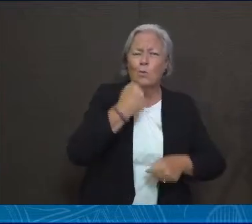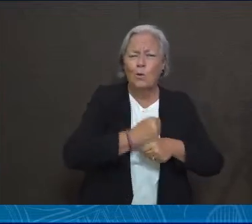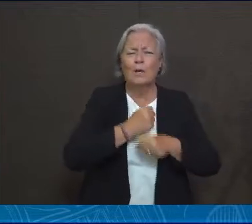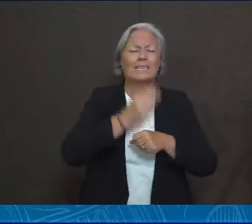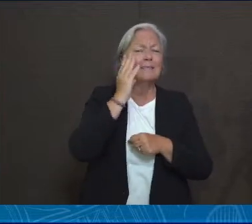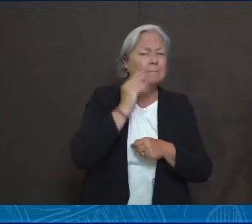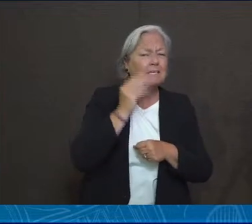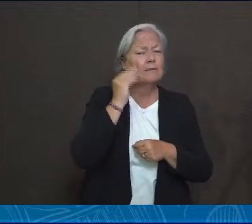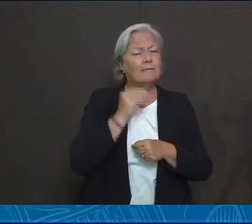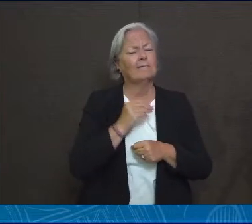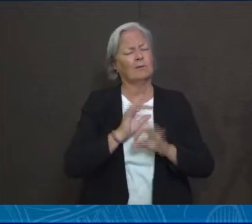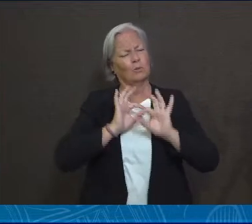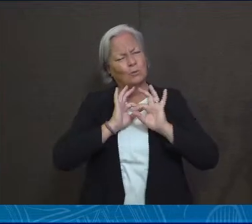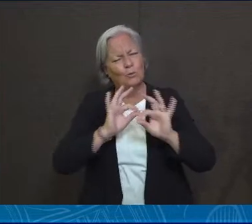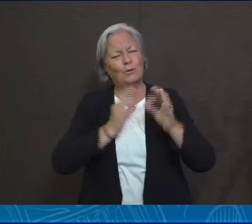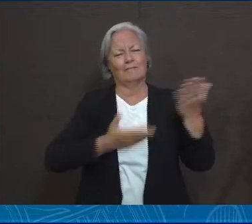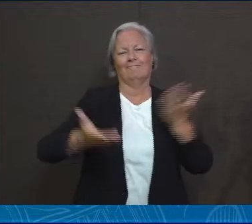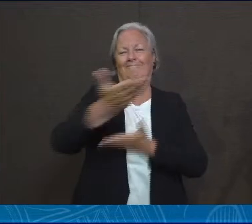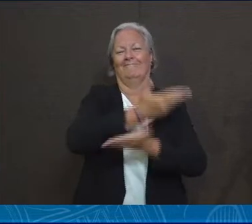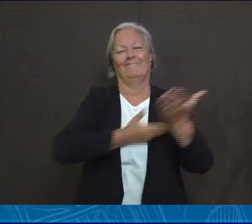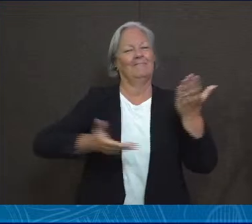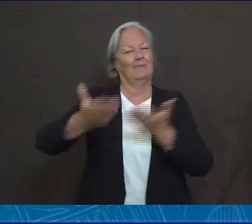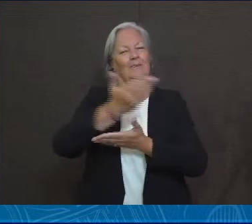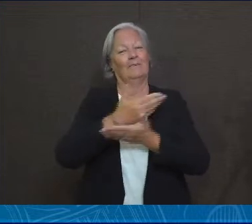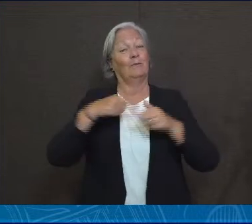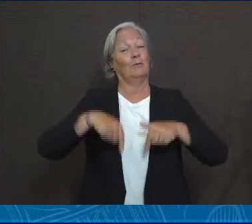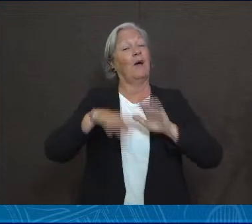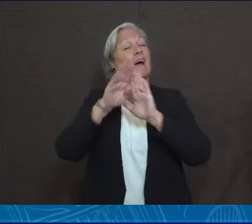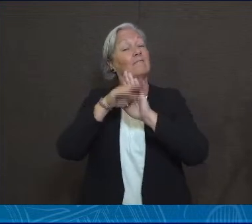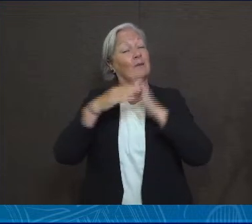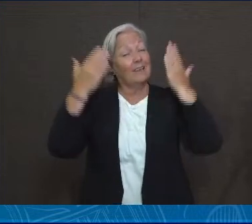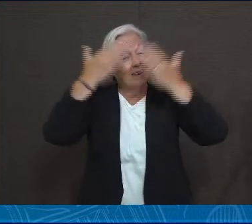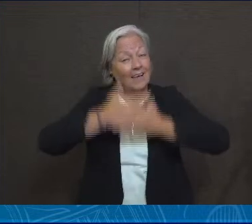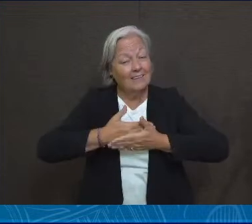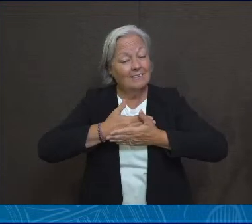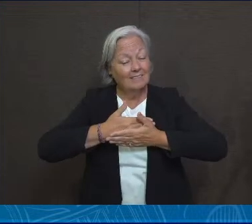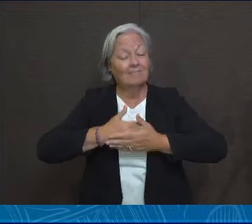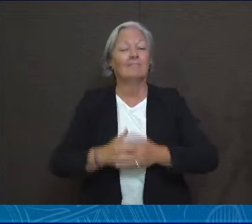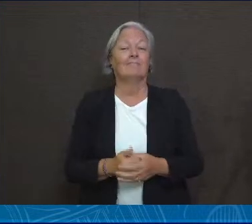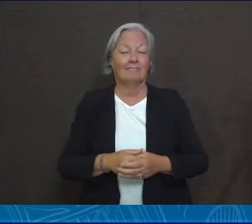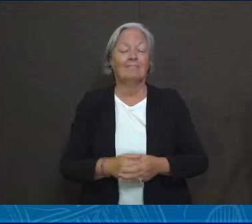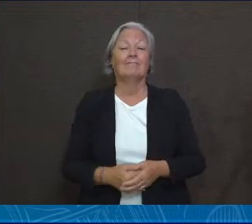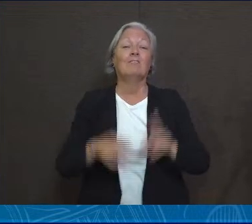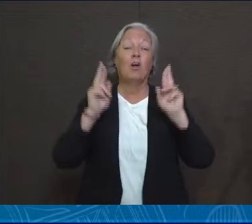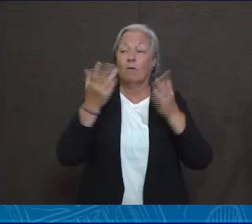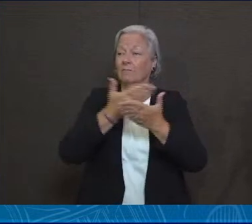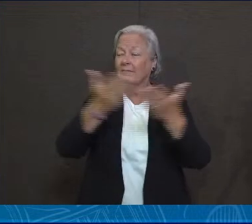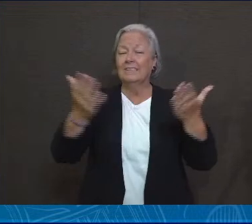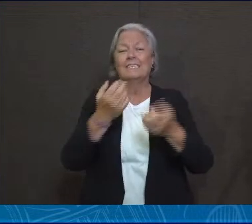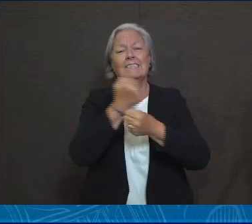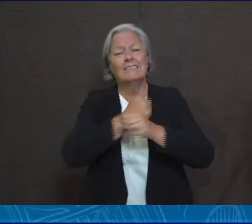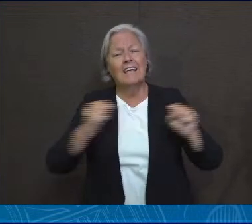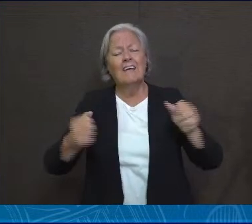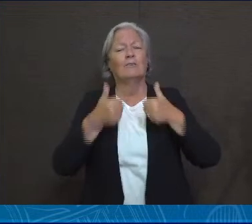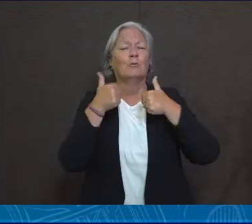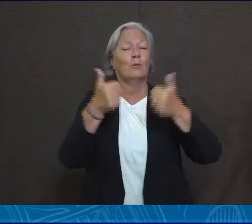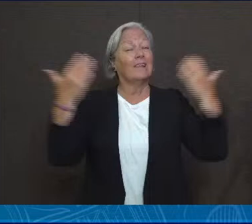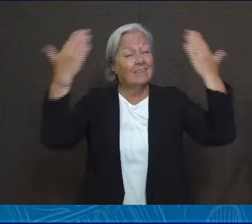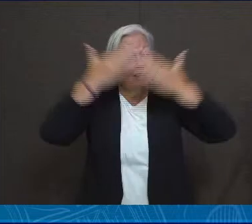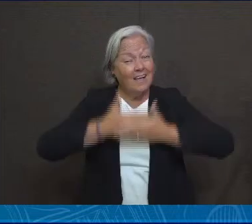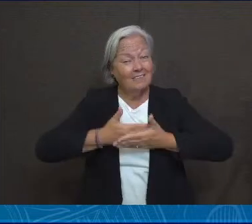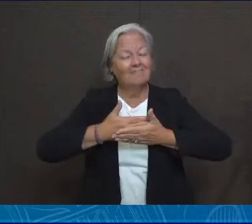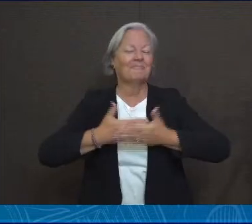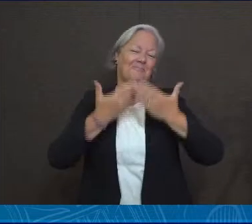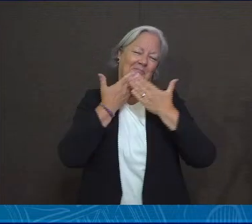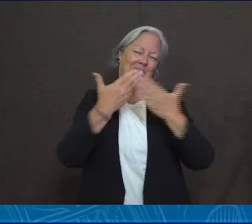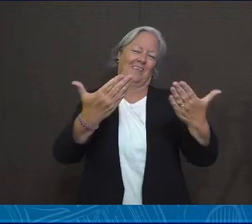an insightful discussion this evening. With that, wishing you all a safe and nice evening. Thank you